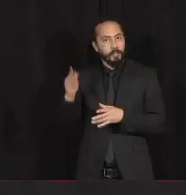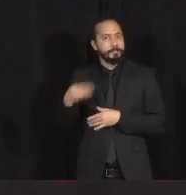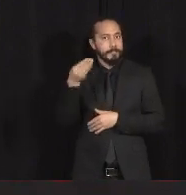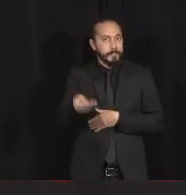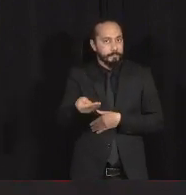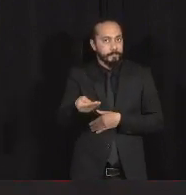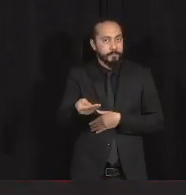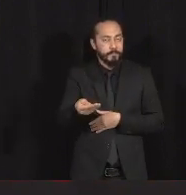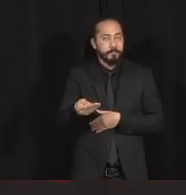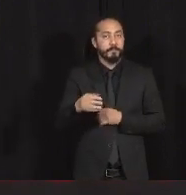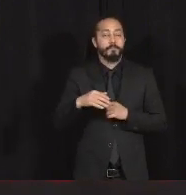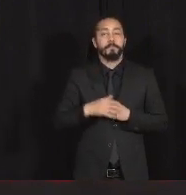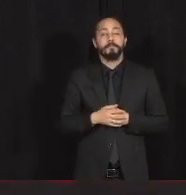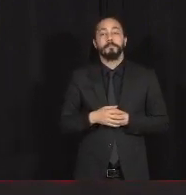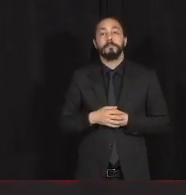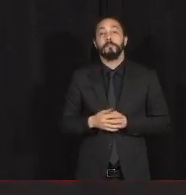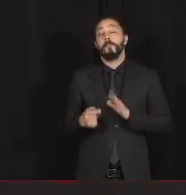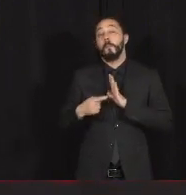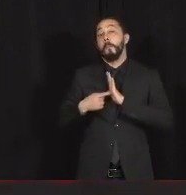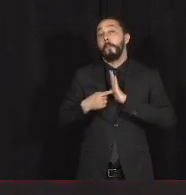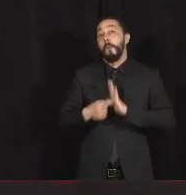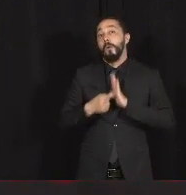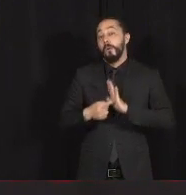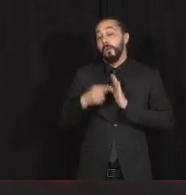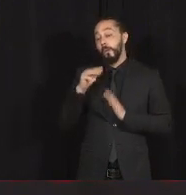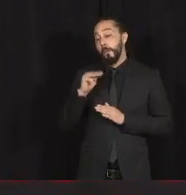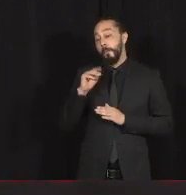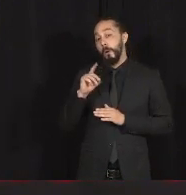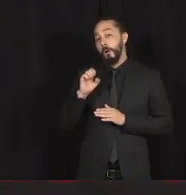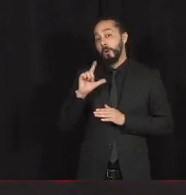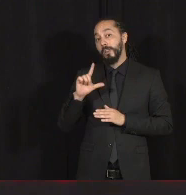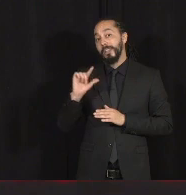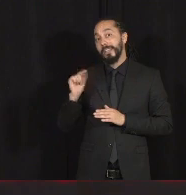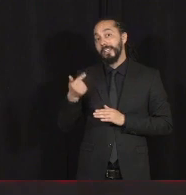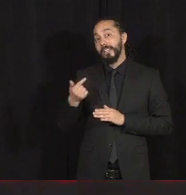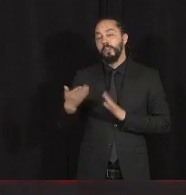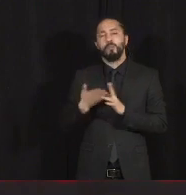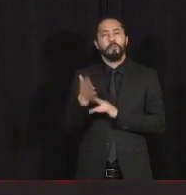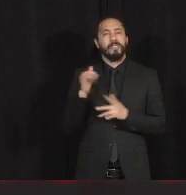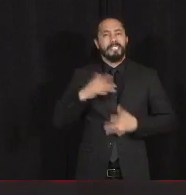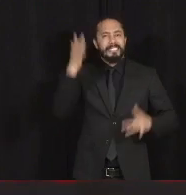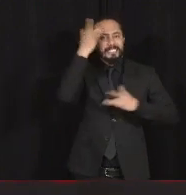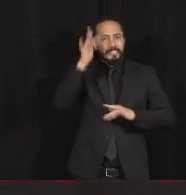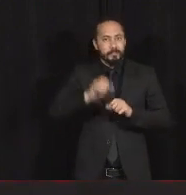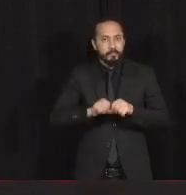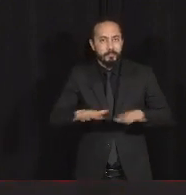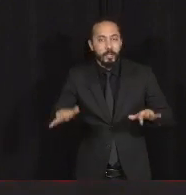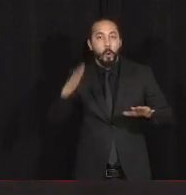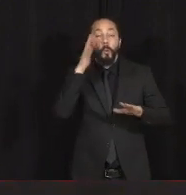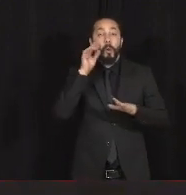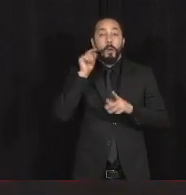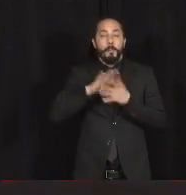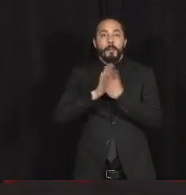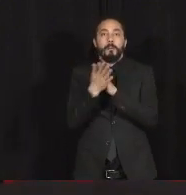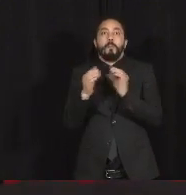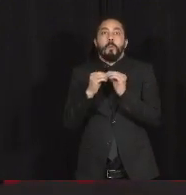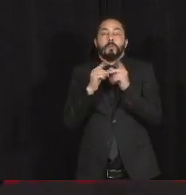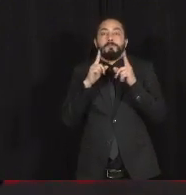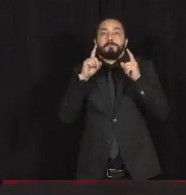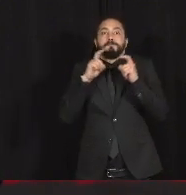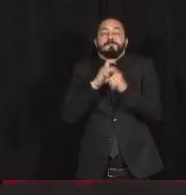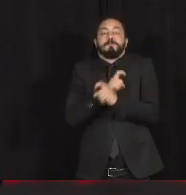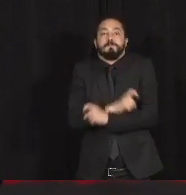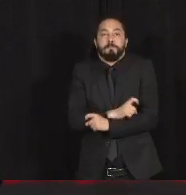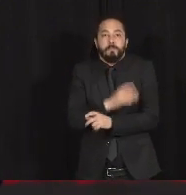through this epidemic will become increasingly complicated, and we will need to draw on the very